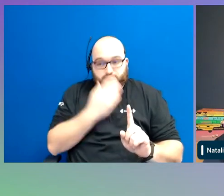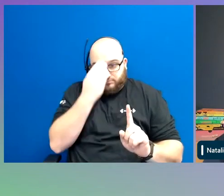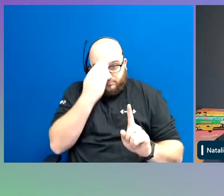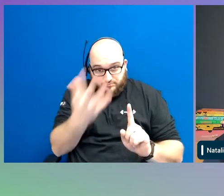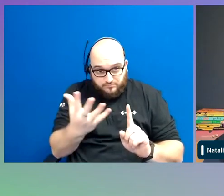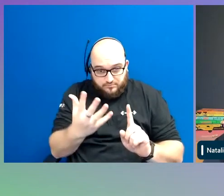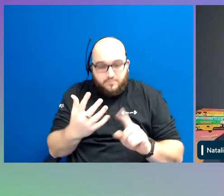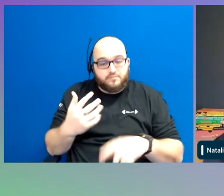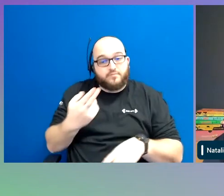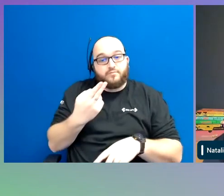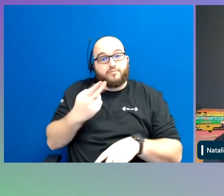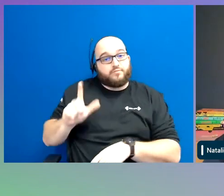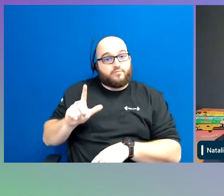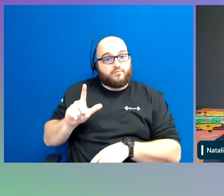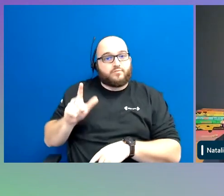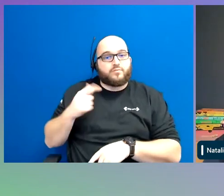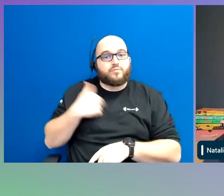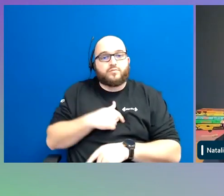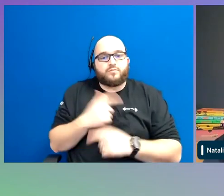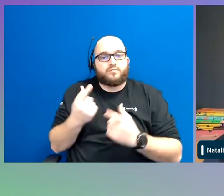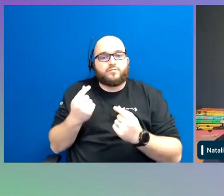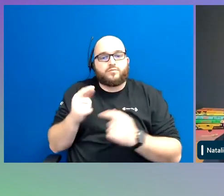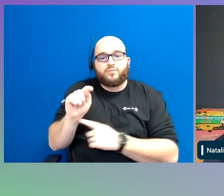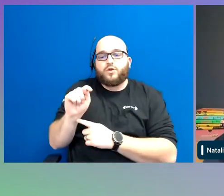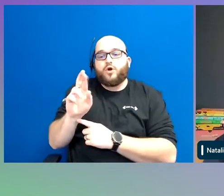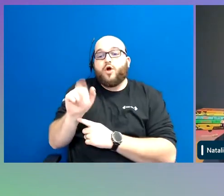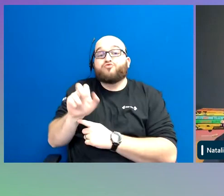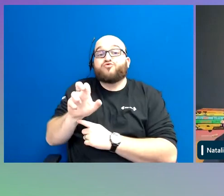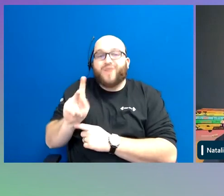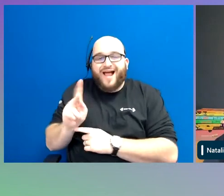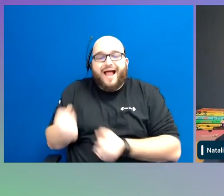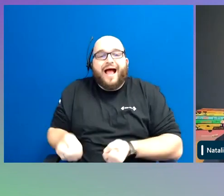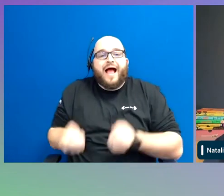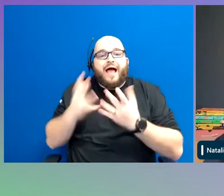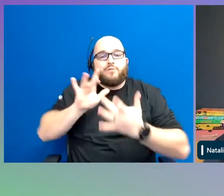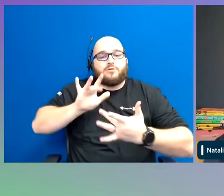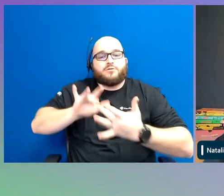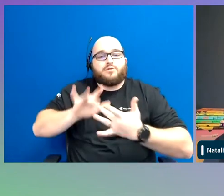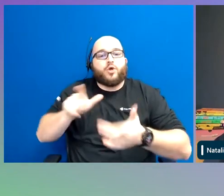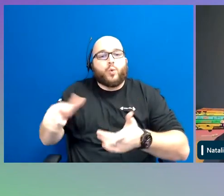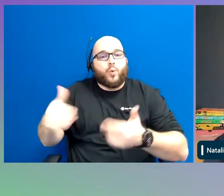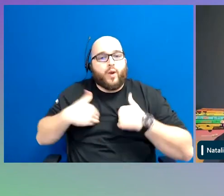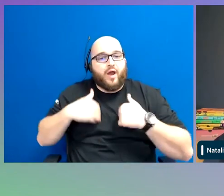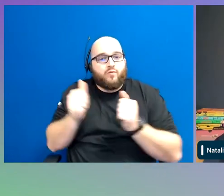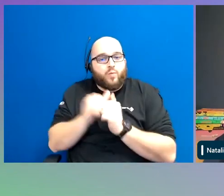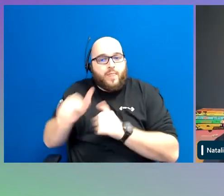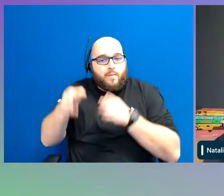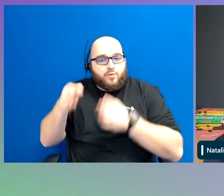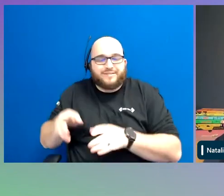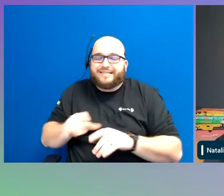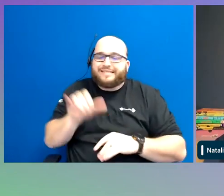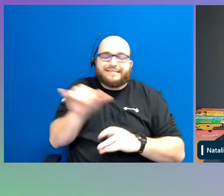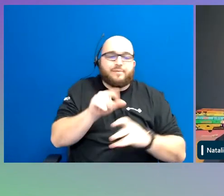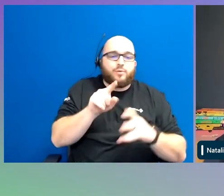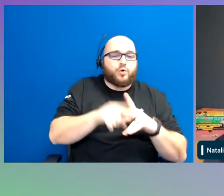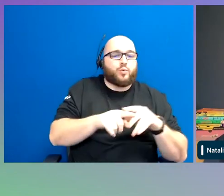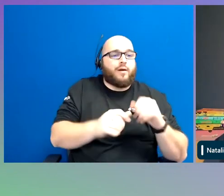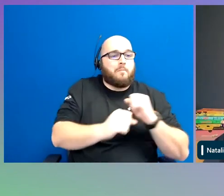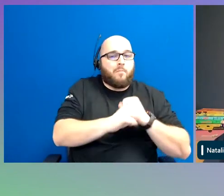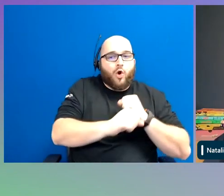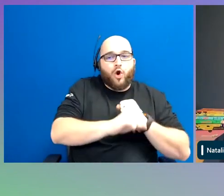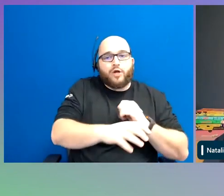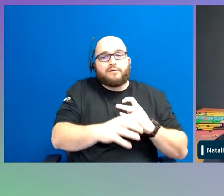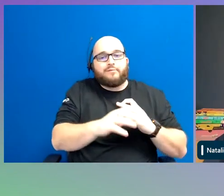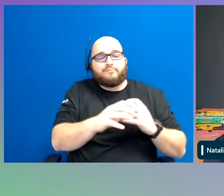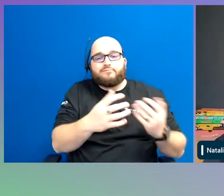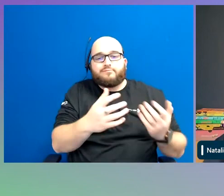we kind of track how much contact you've had with someone. So in the same way that with marketing campaigns, if you know someone has just